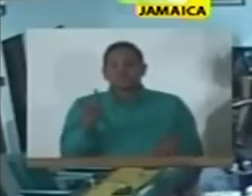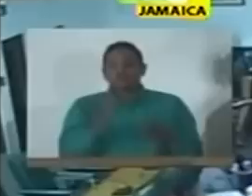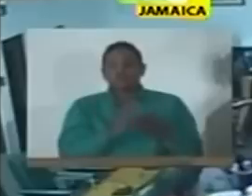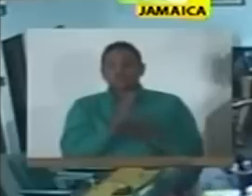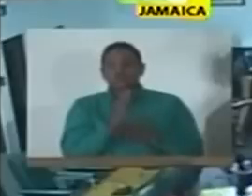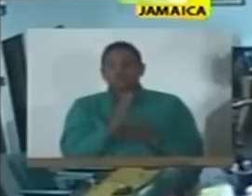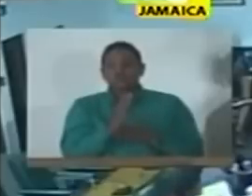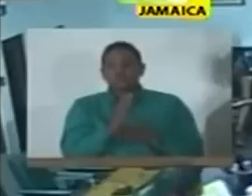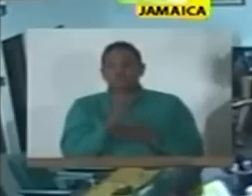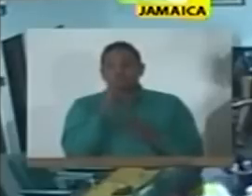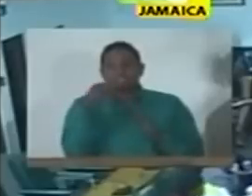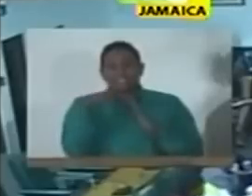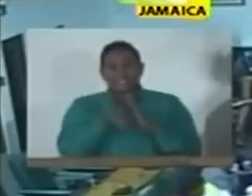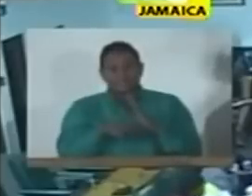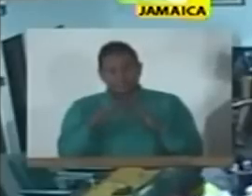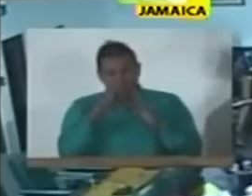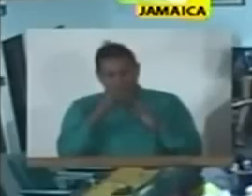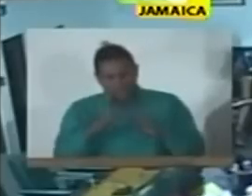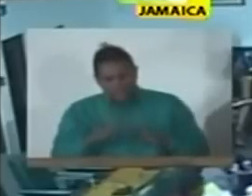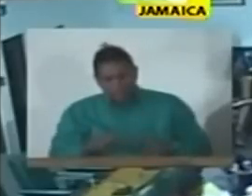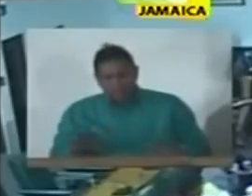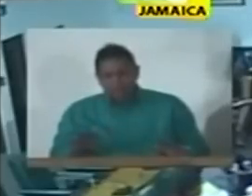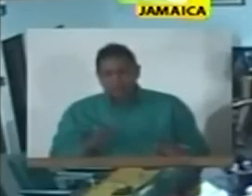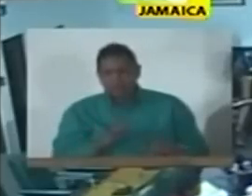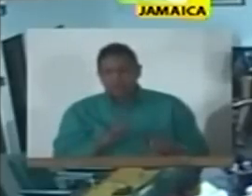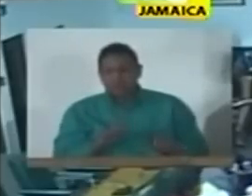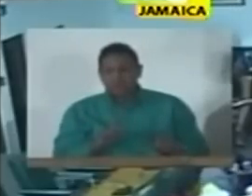of intricacy to examine it, but